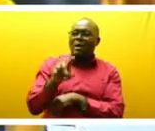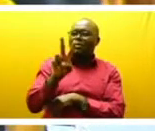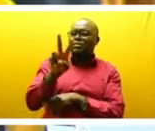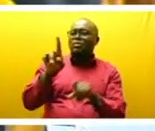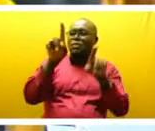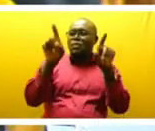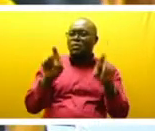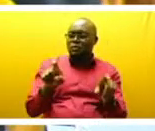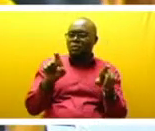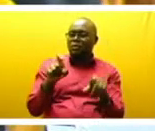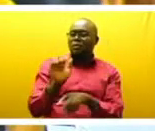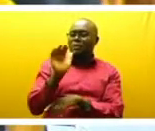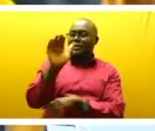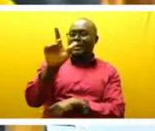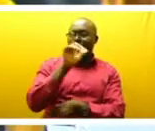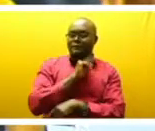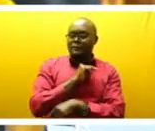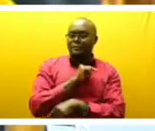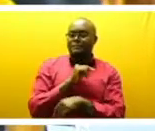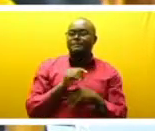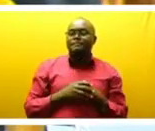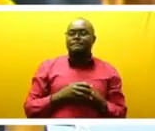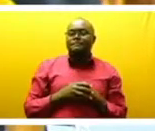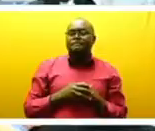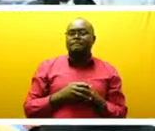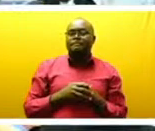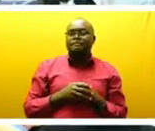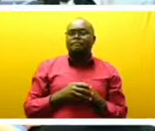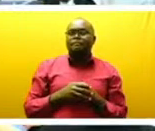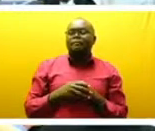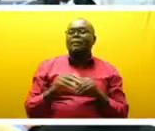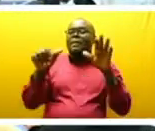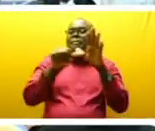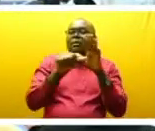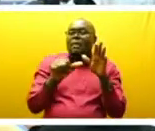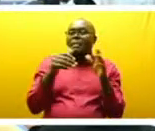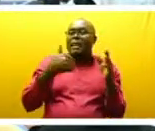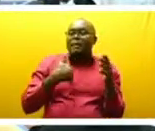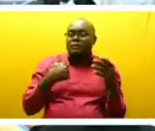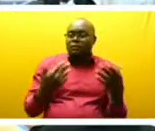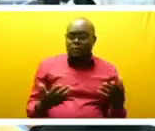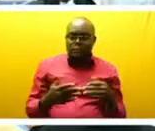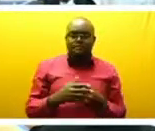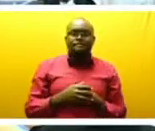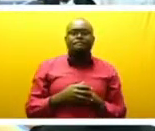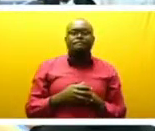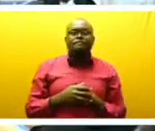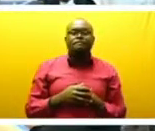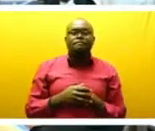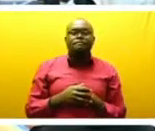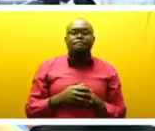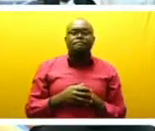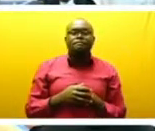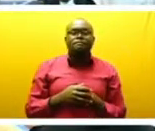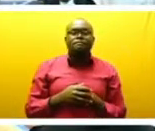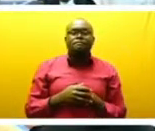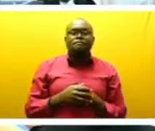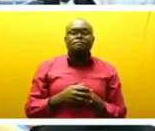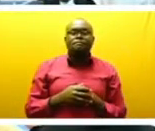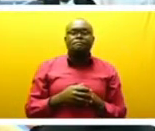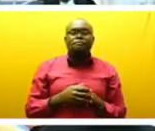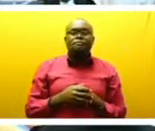were directed to you. My Lady, the dilemma I have Eh, is that there